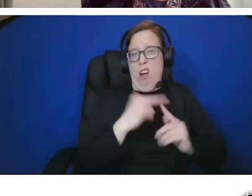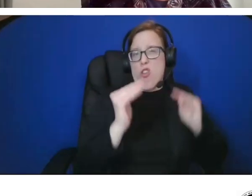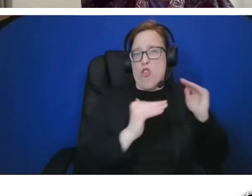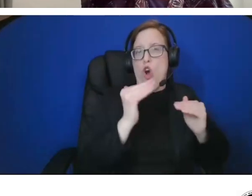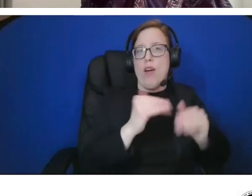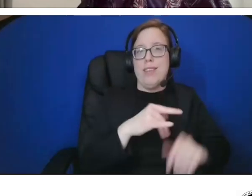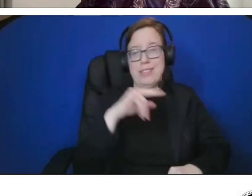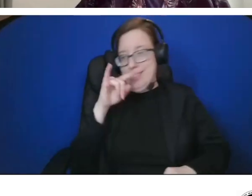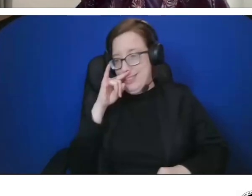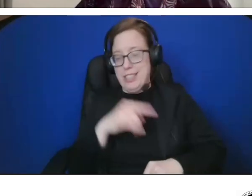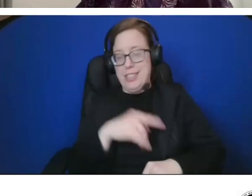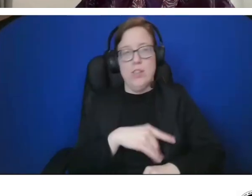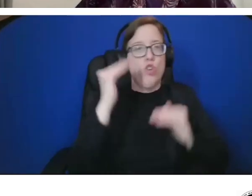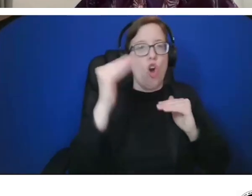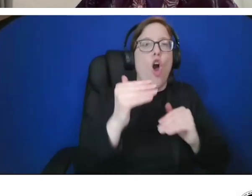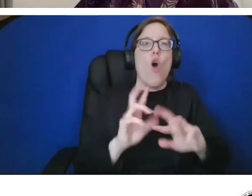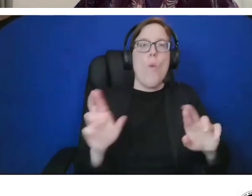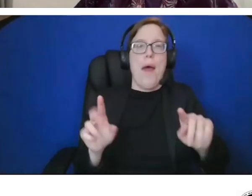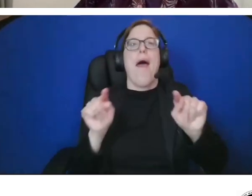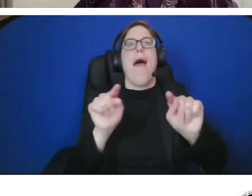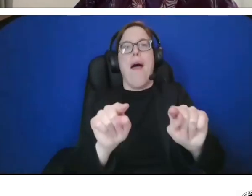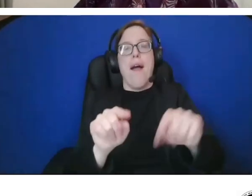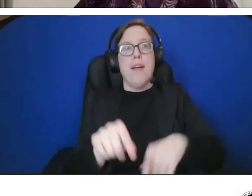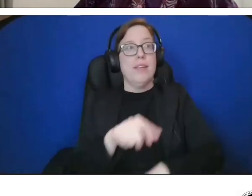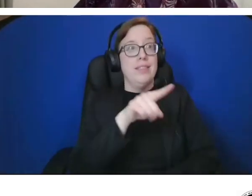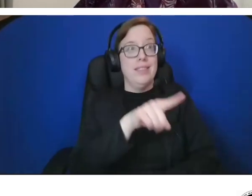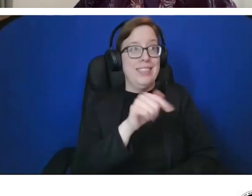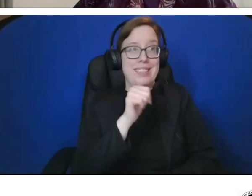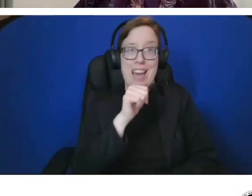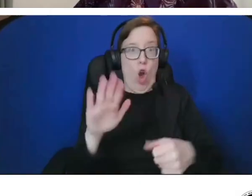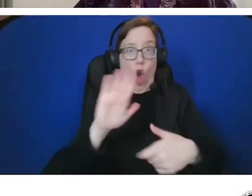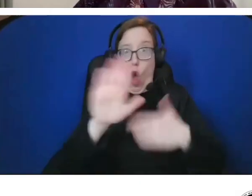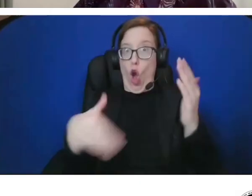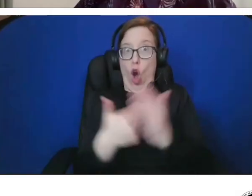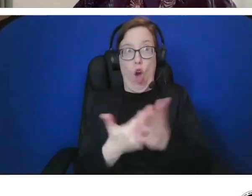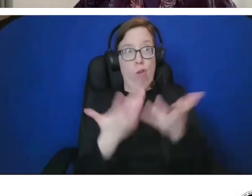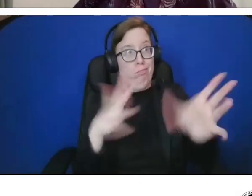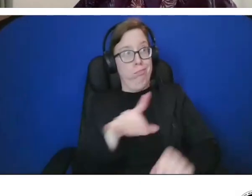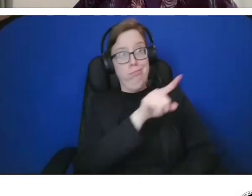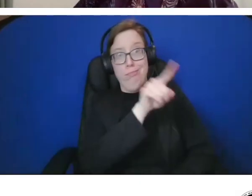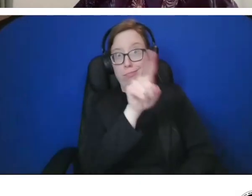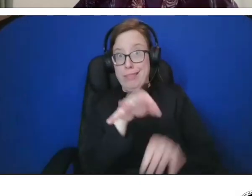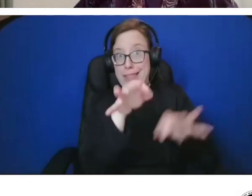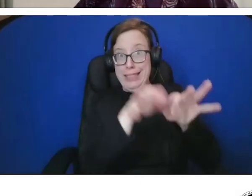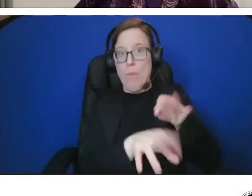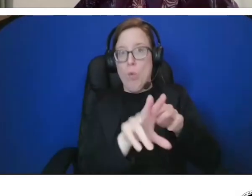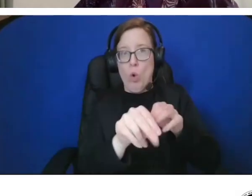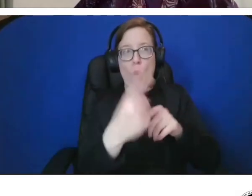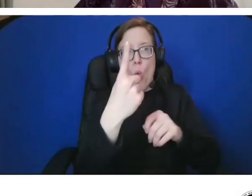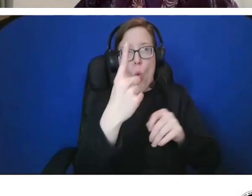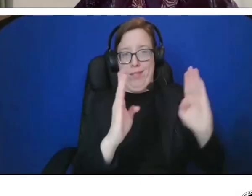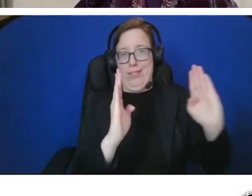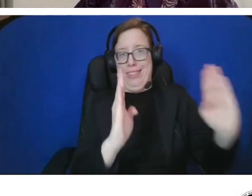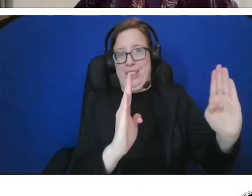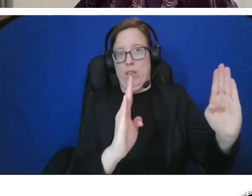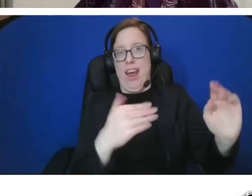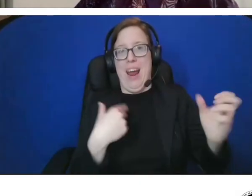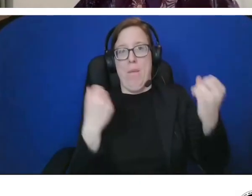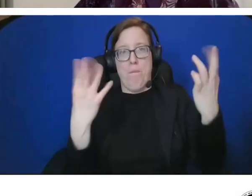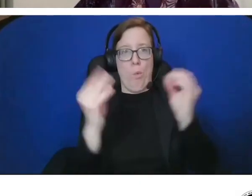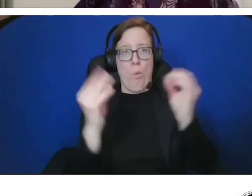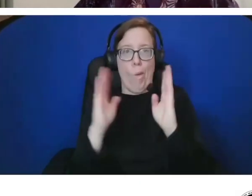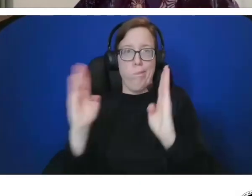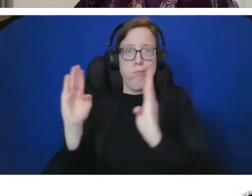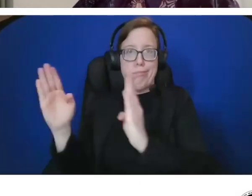So the kids and adults have ready access to this. And this was not the entirety of her literacy area. This is just one segment of it